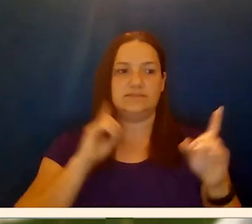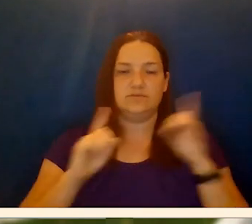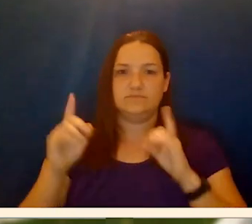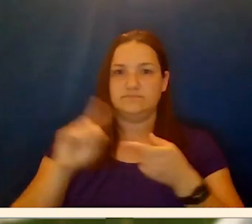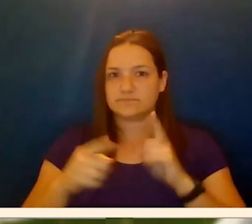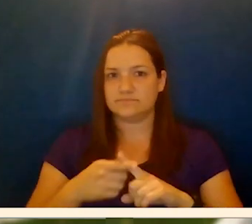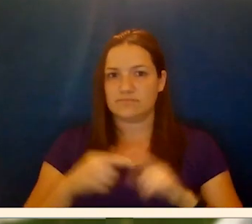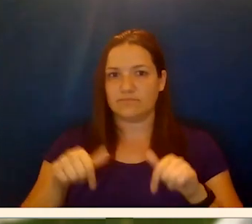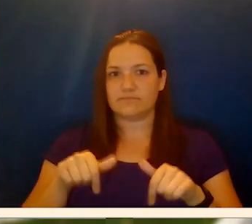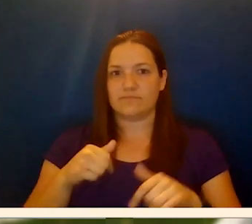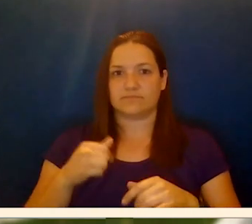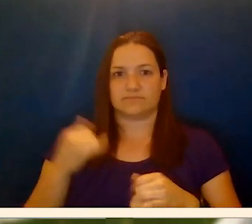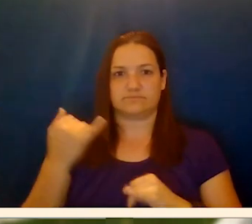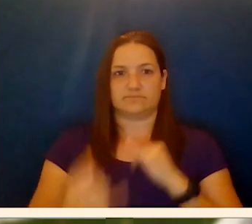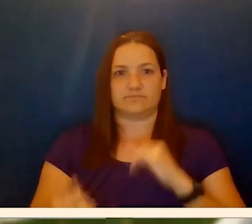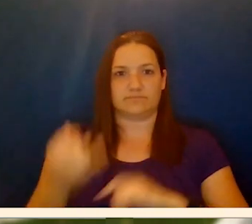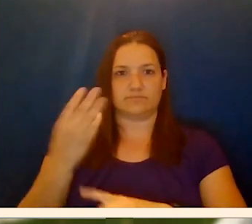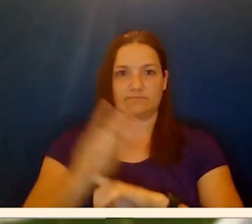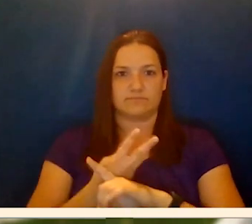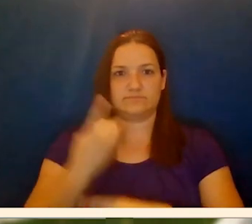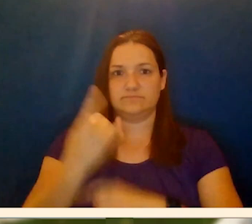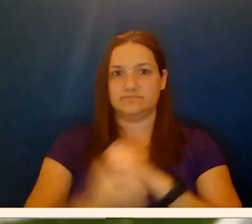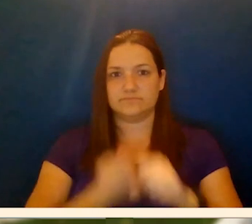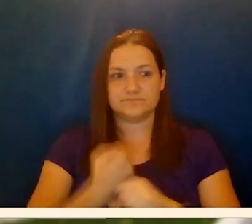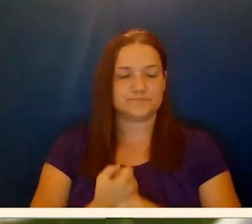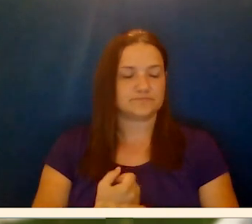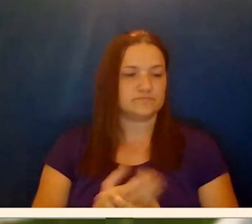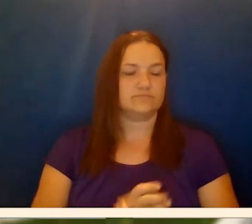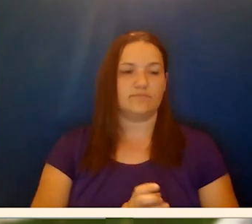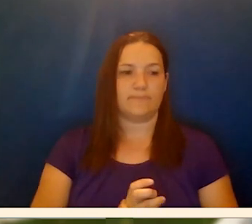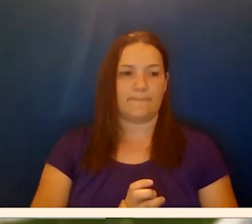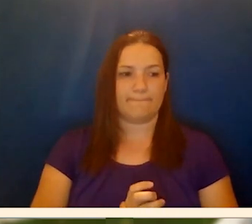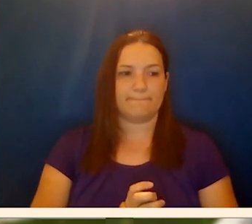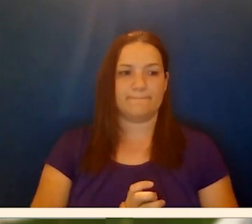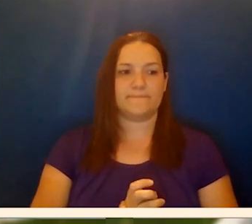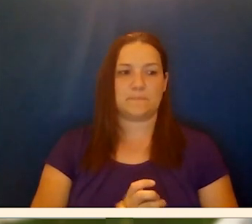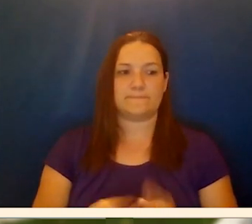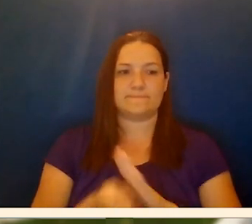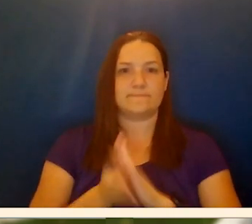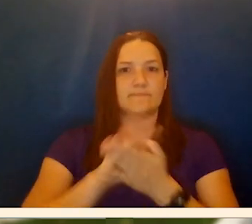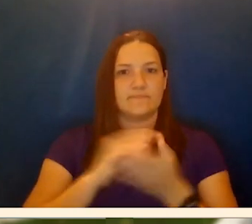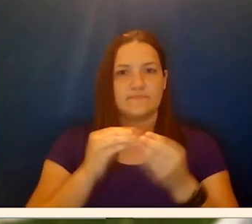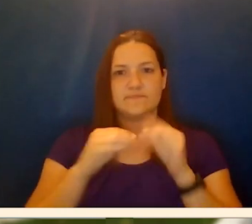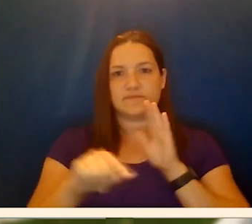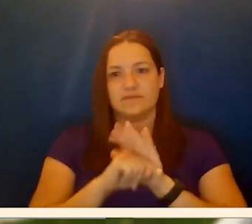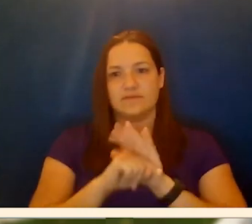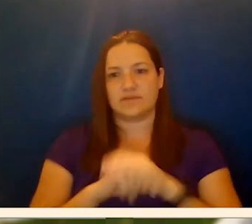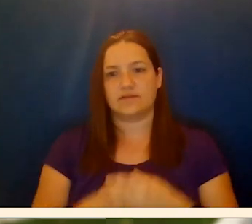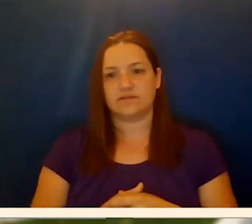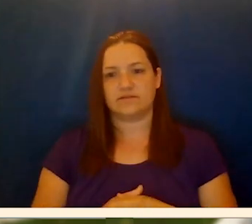but the last 6 months, the last year, it definitely has turned more negative.